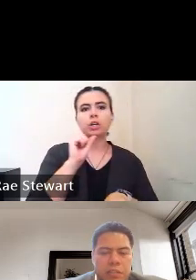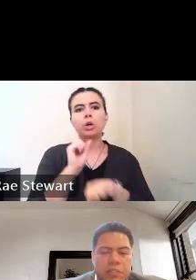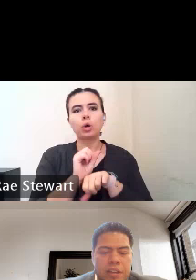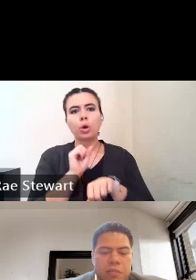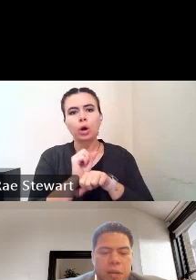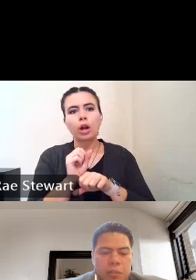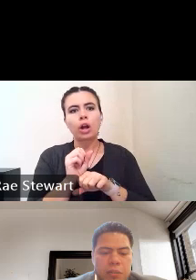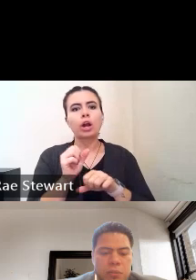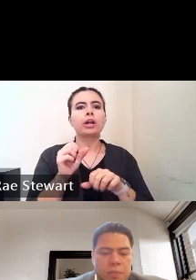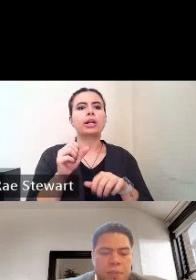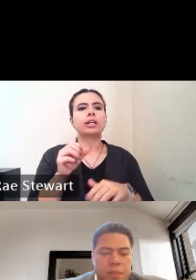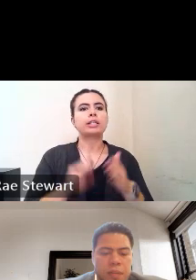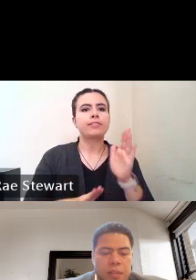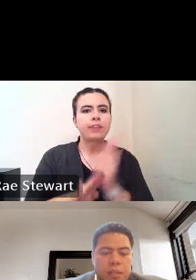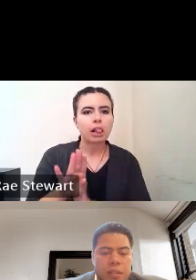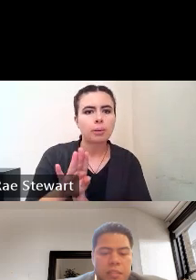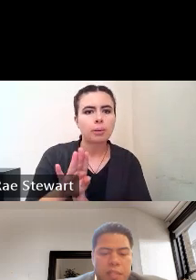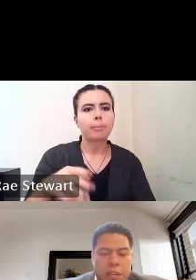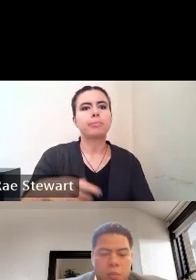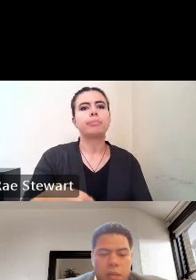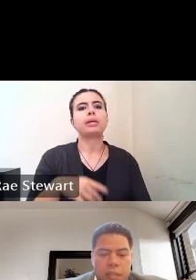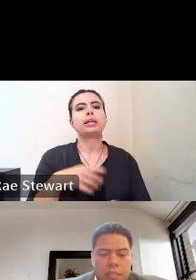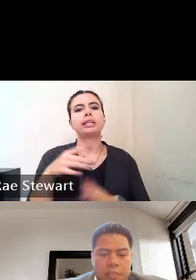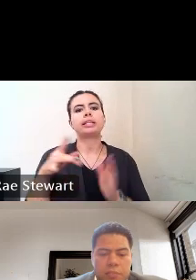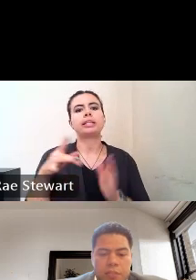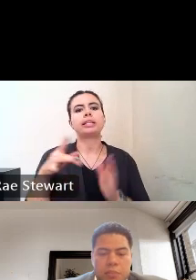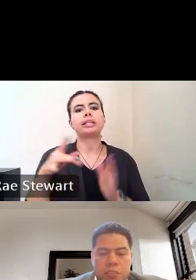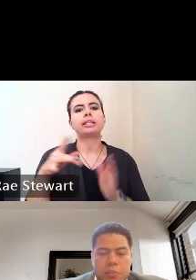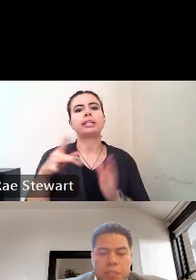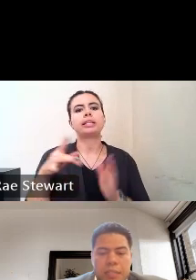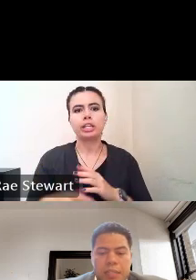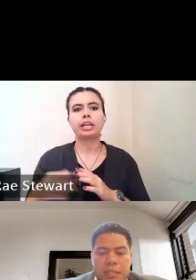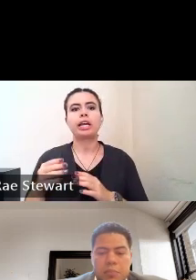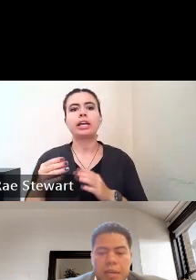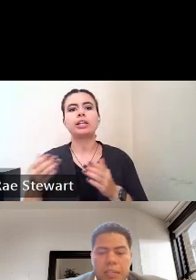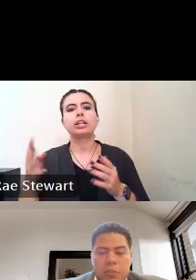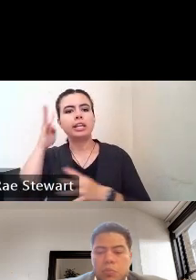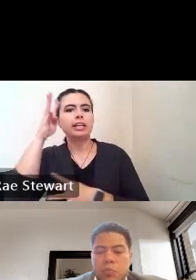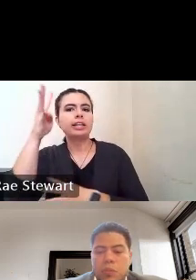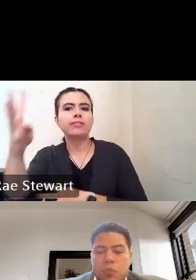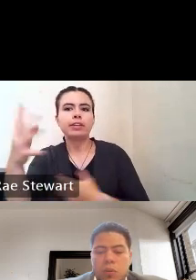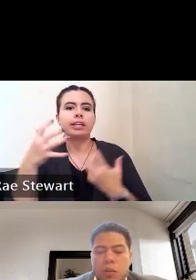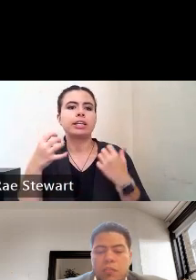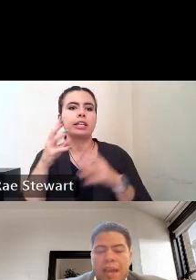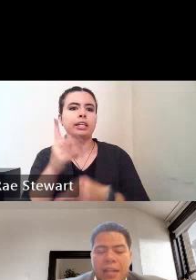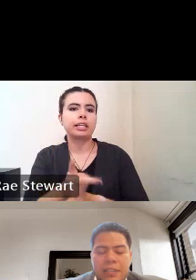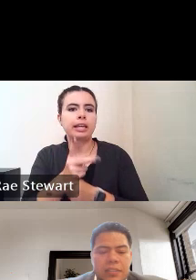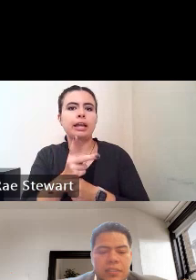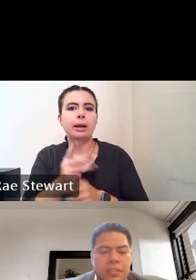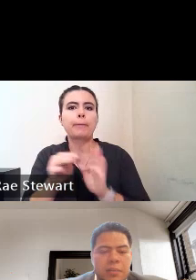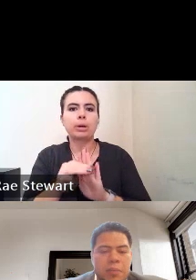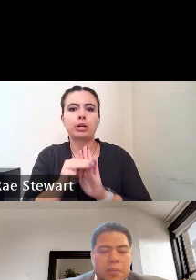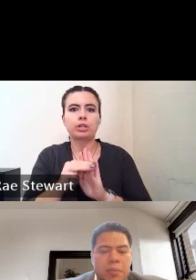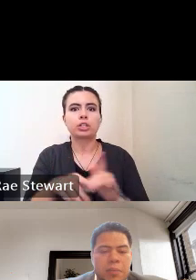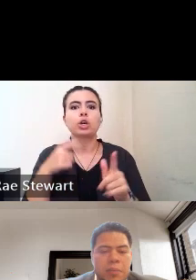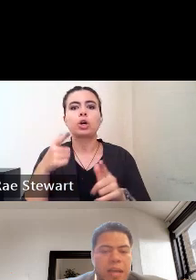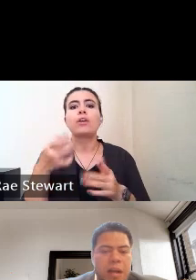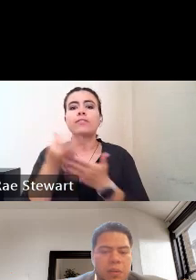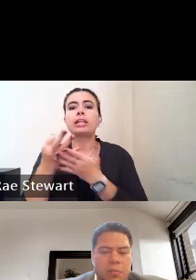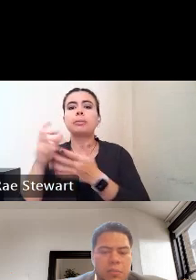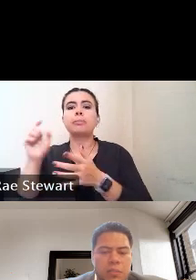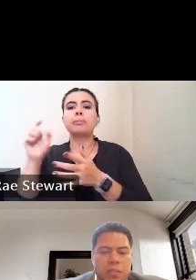technology, and innovative care models. The key takeaway is that funding must be connected back to improving rural health access,